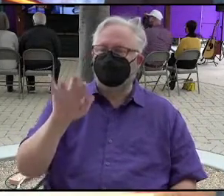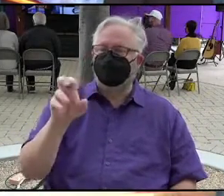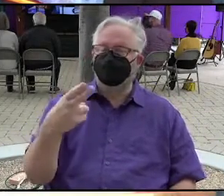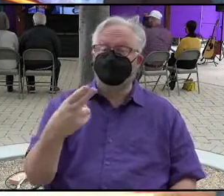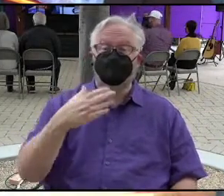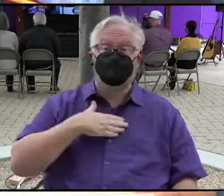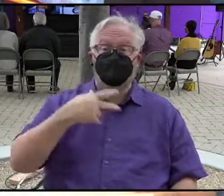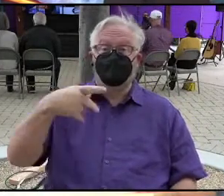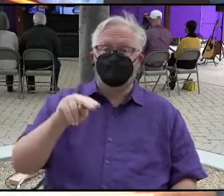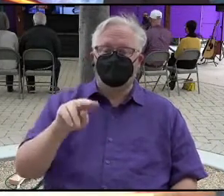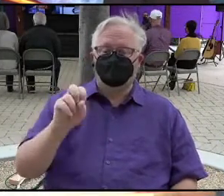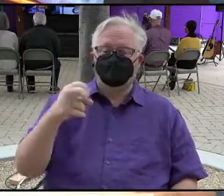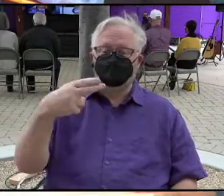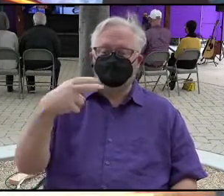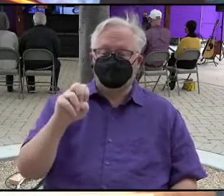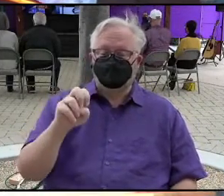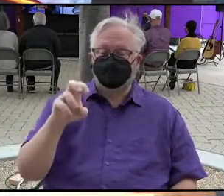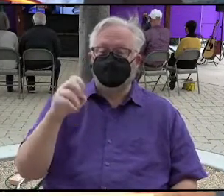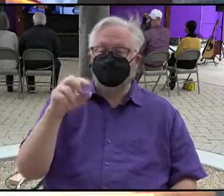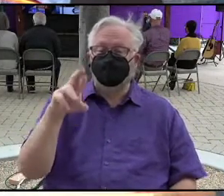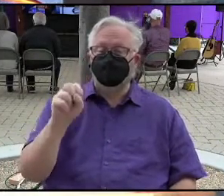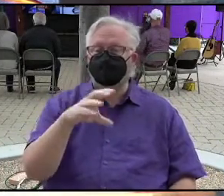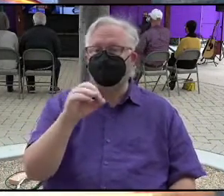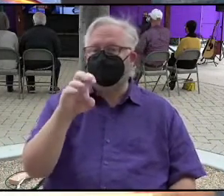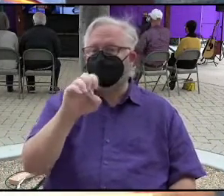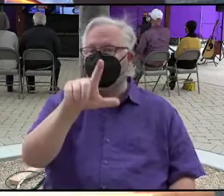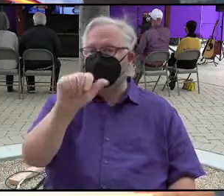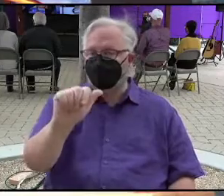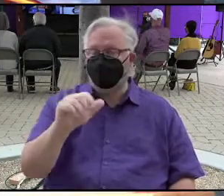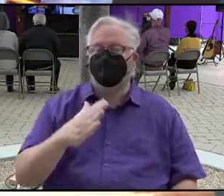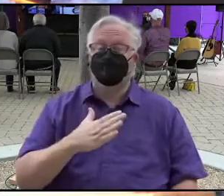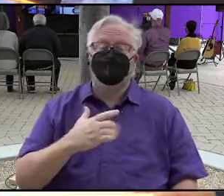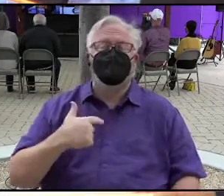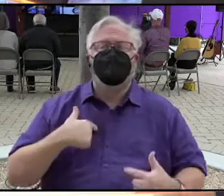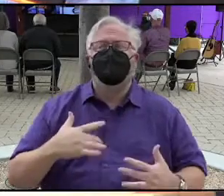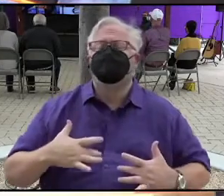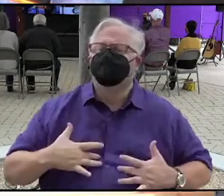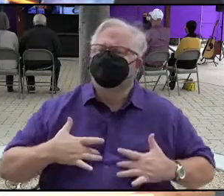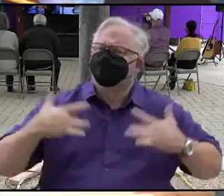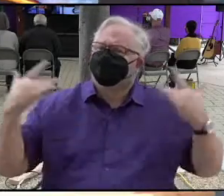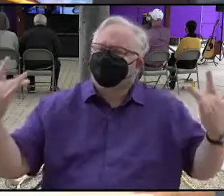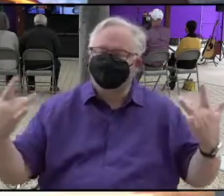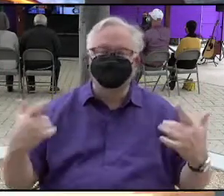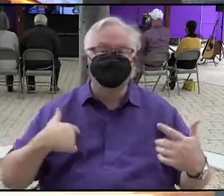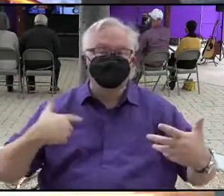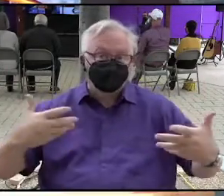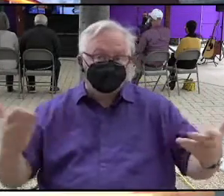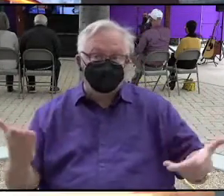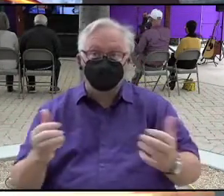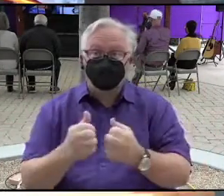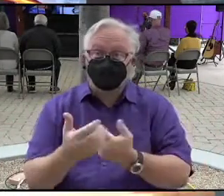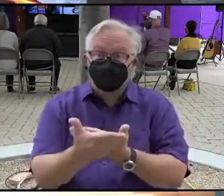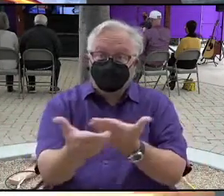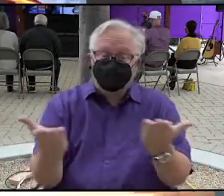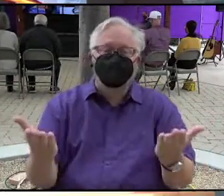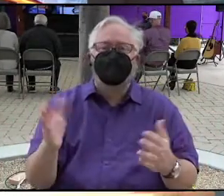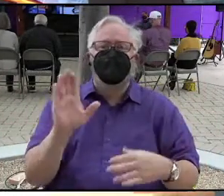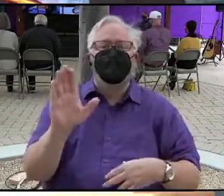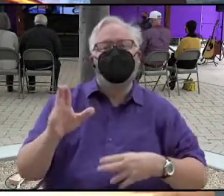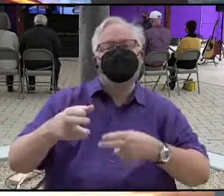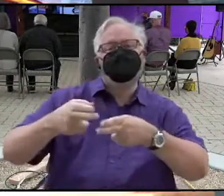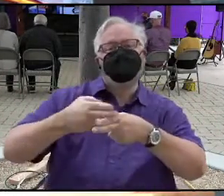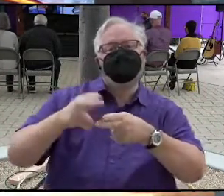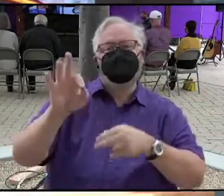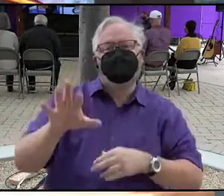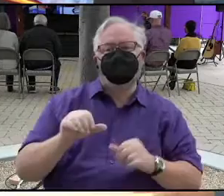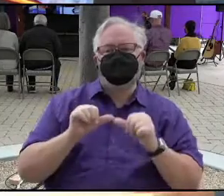pronouns are she, her, and Aya. I am so glad to be here with you as your minister in residence through